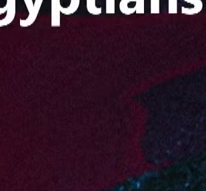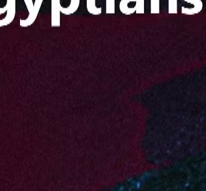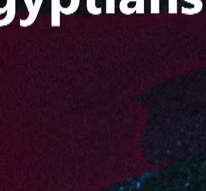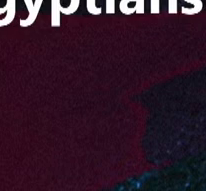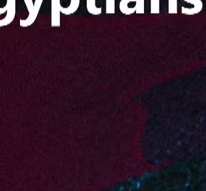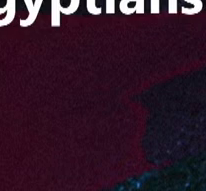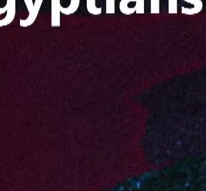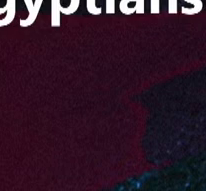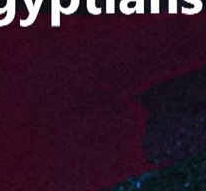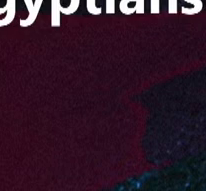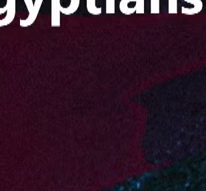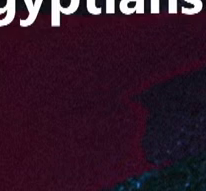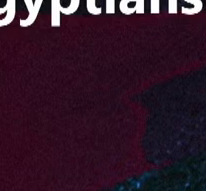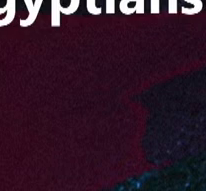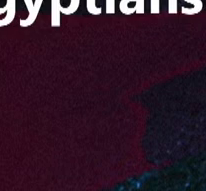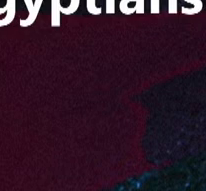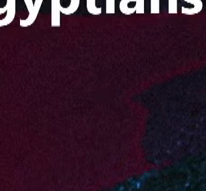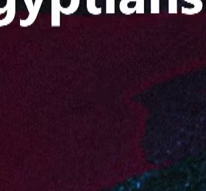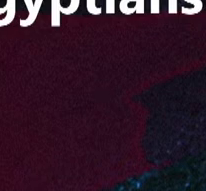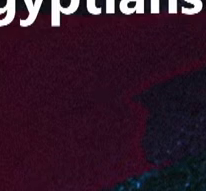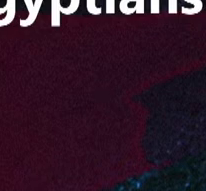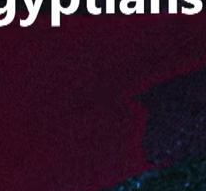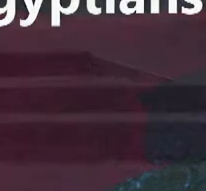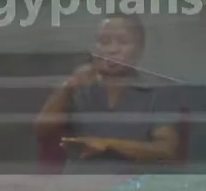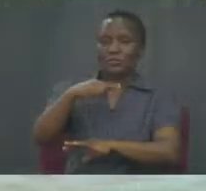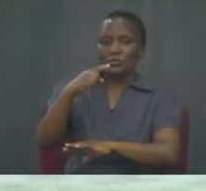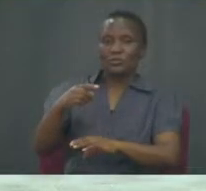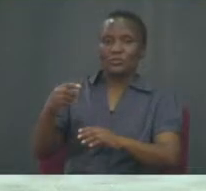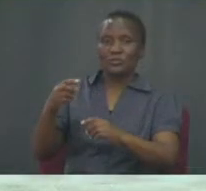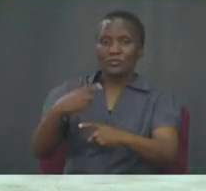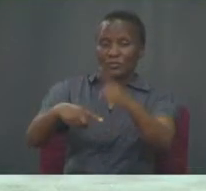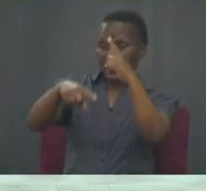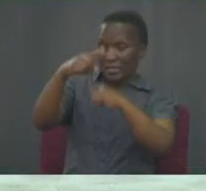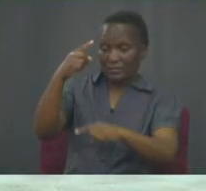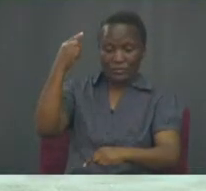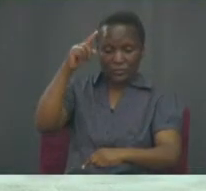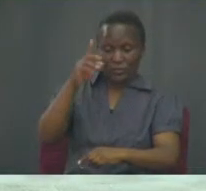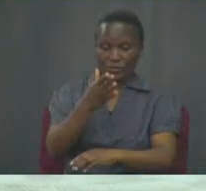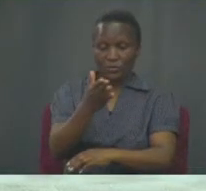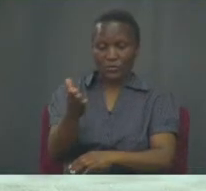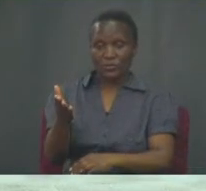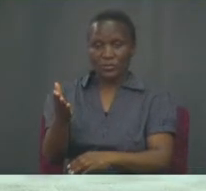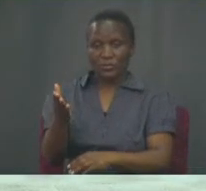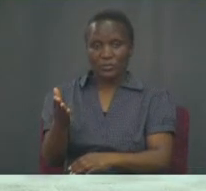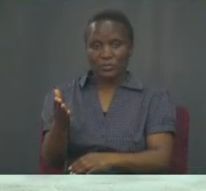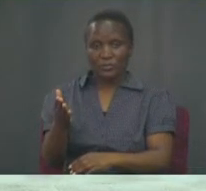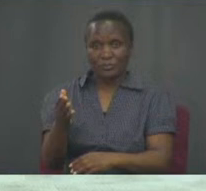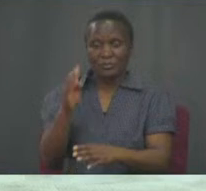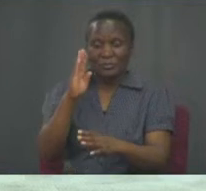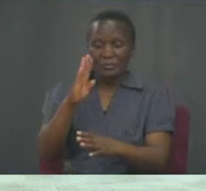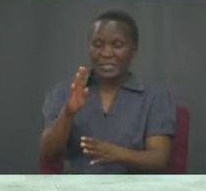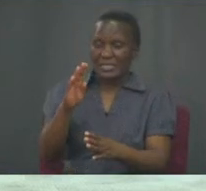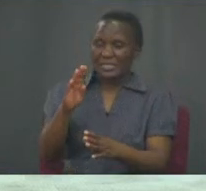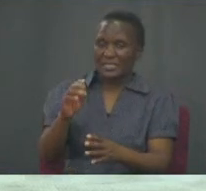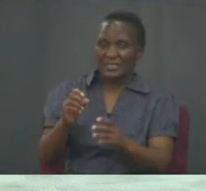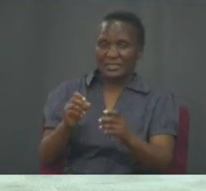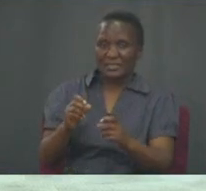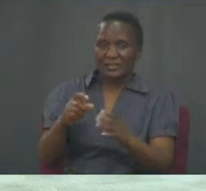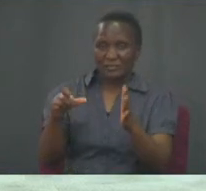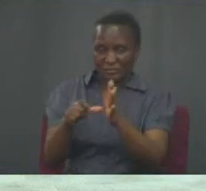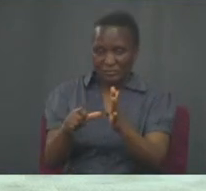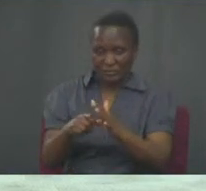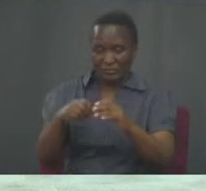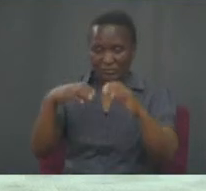a God who fights for you. There's a God who fights for you. It doesn't matter how strong the chariot is. There is a God